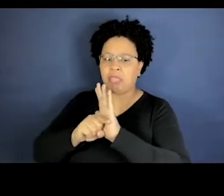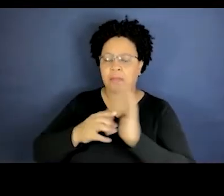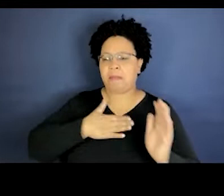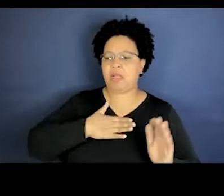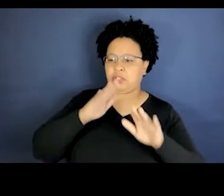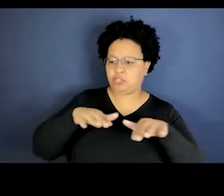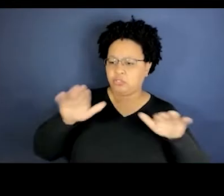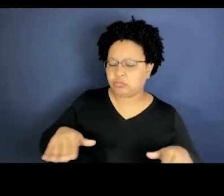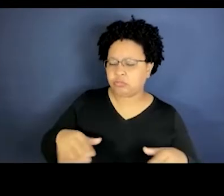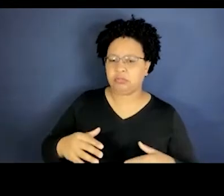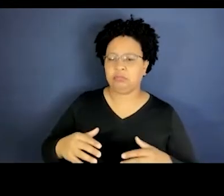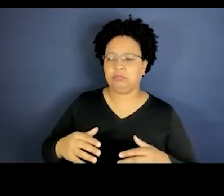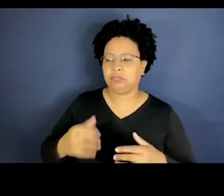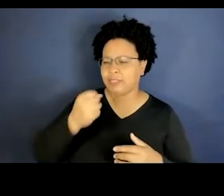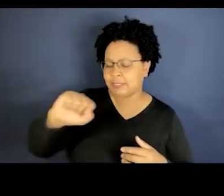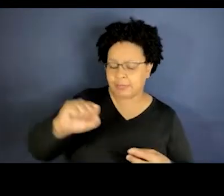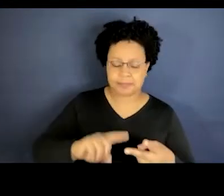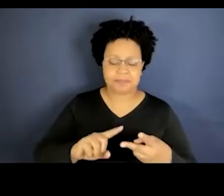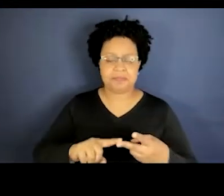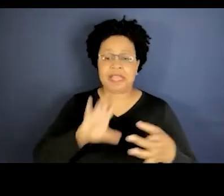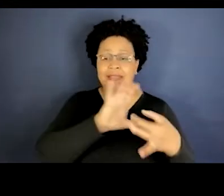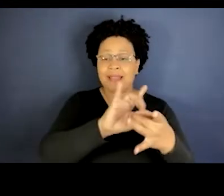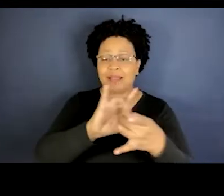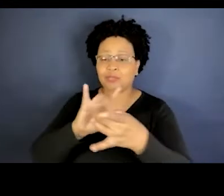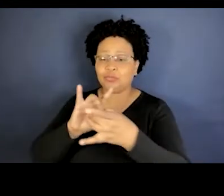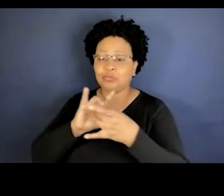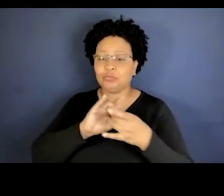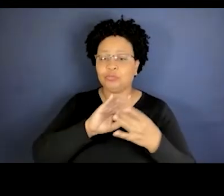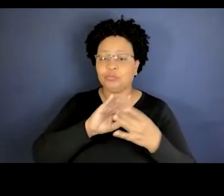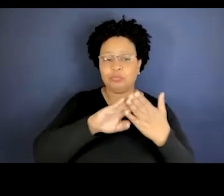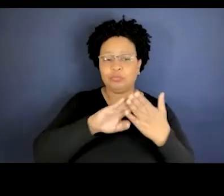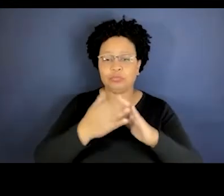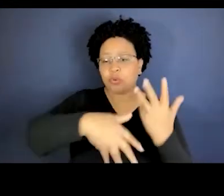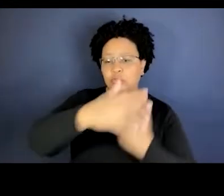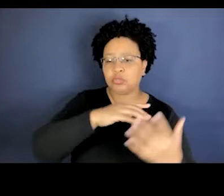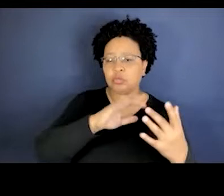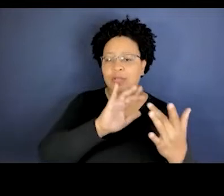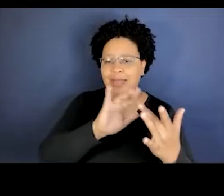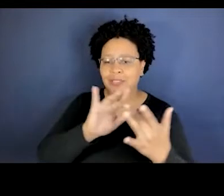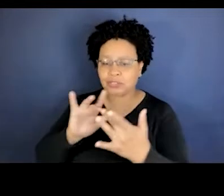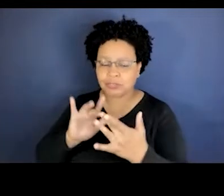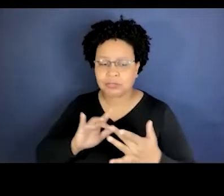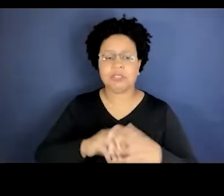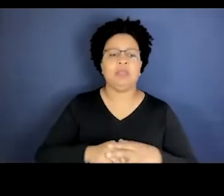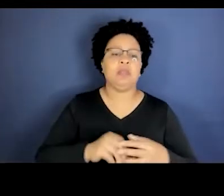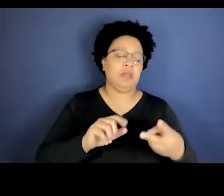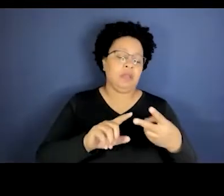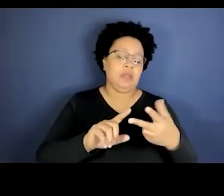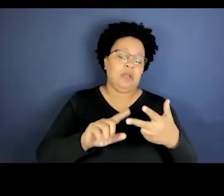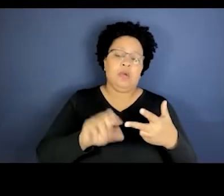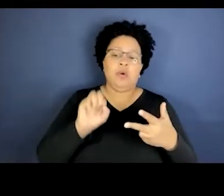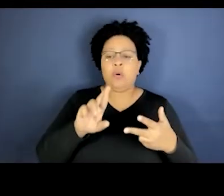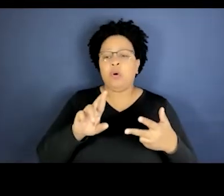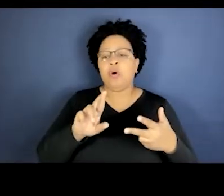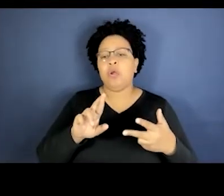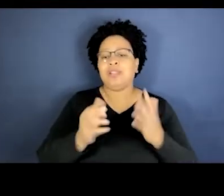social connections and people within her community, or she learned how, or she pulled in some of her navigational skills